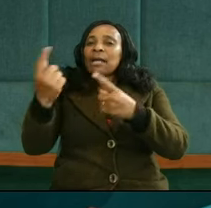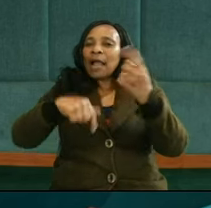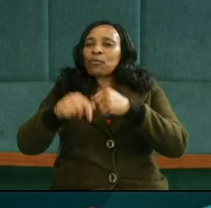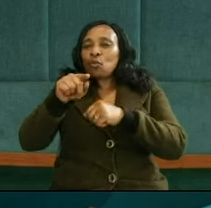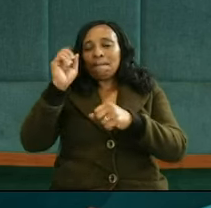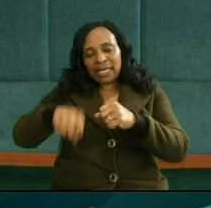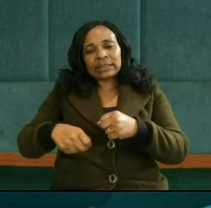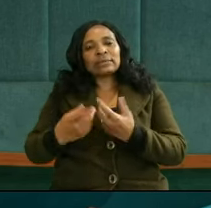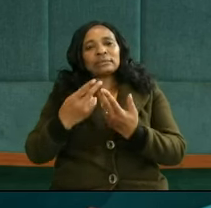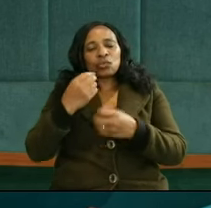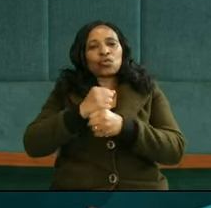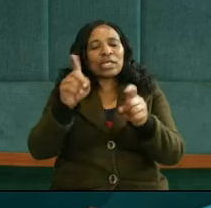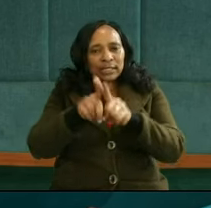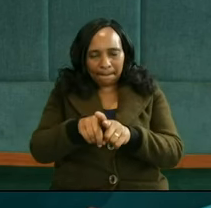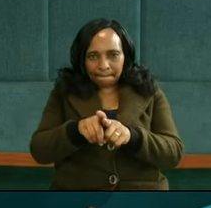mine."